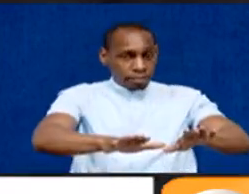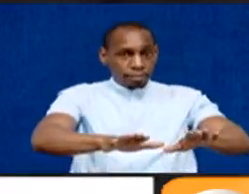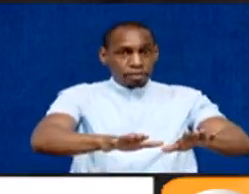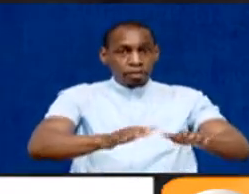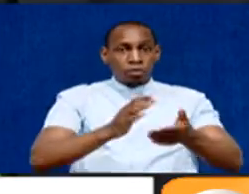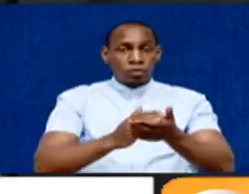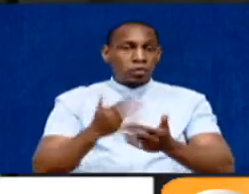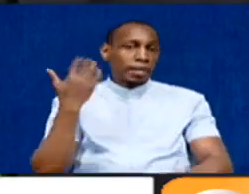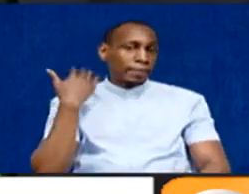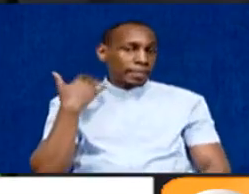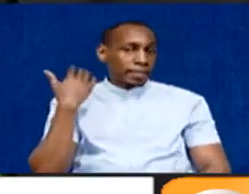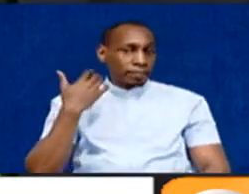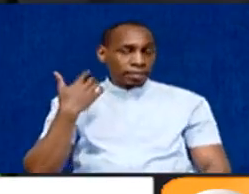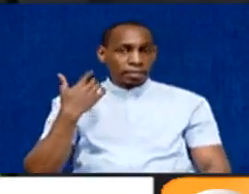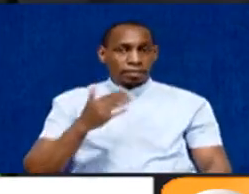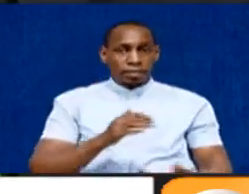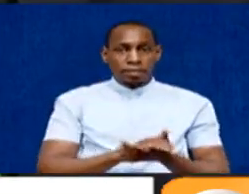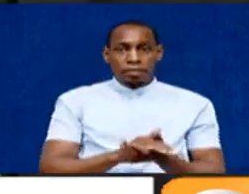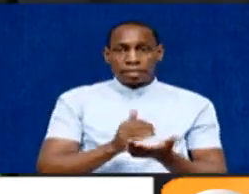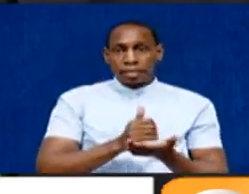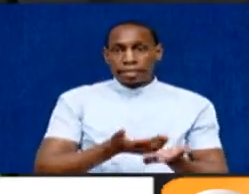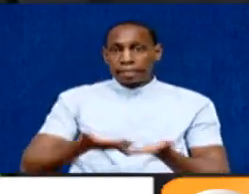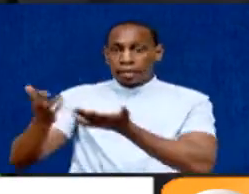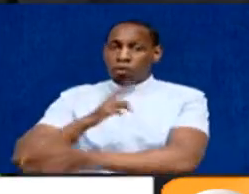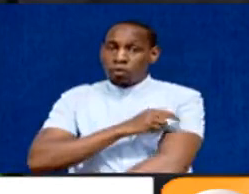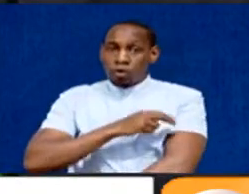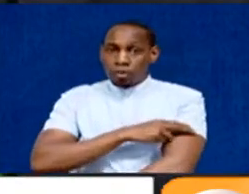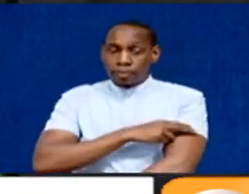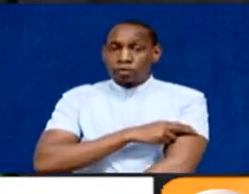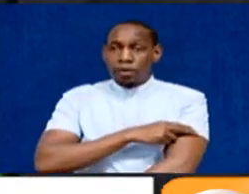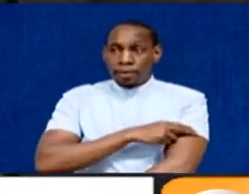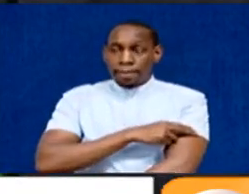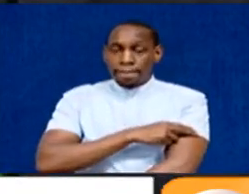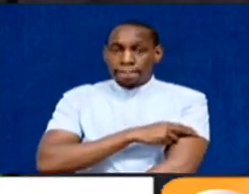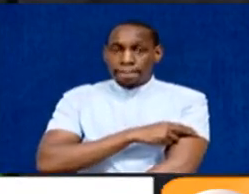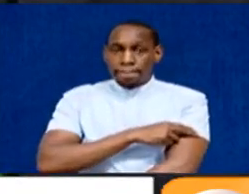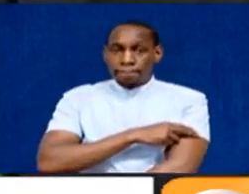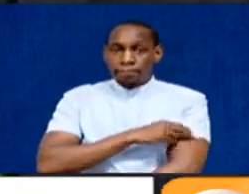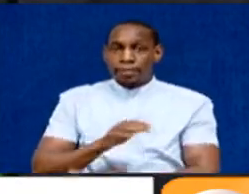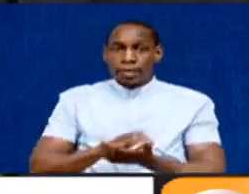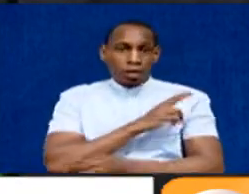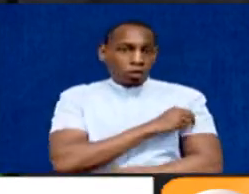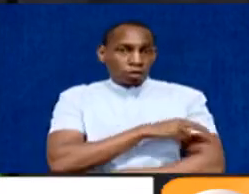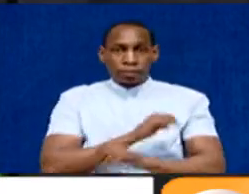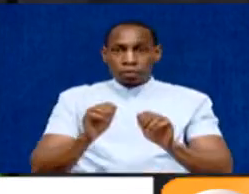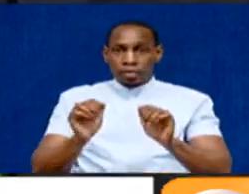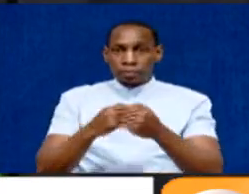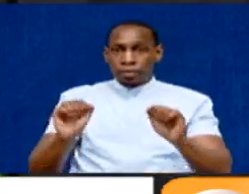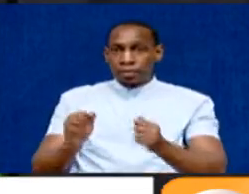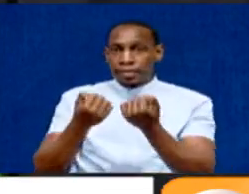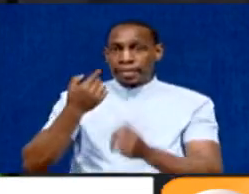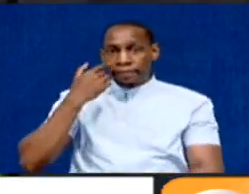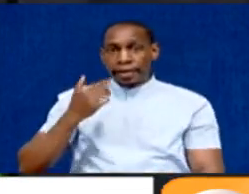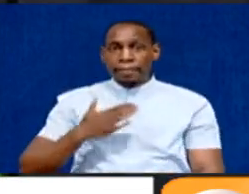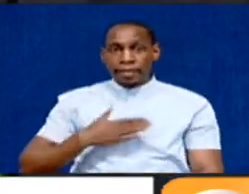was bleeding and I was taken back to the hospital. You know, the hospital couldn't save my eye,